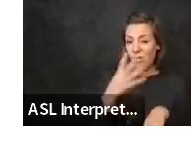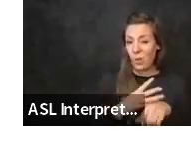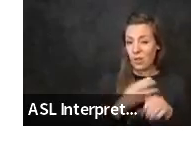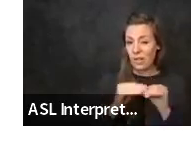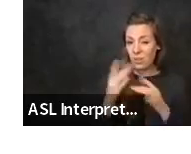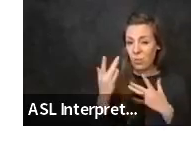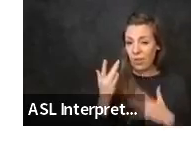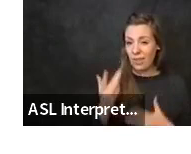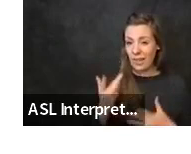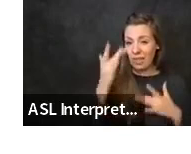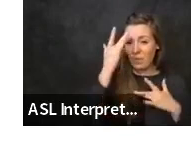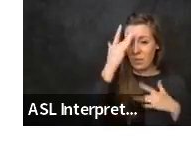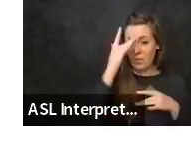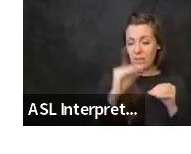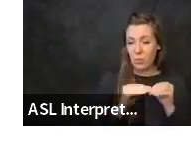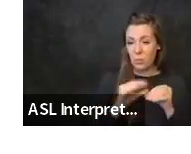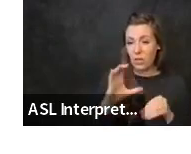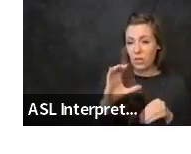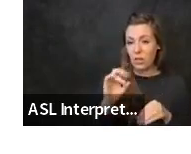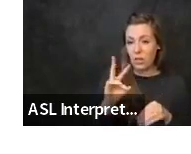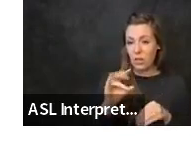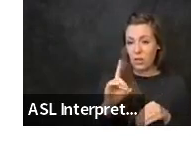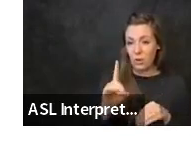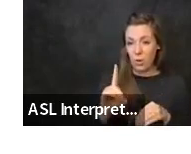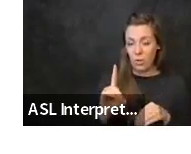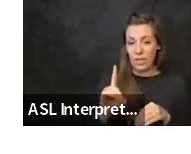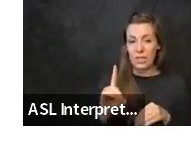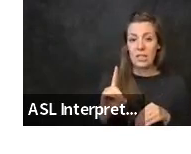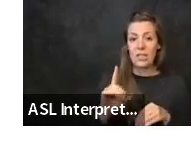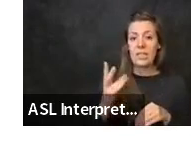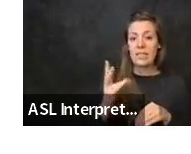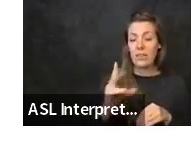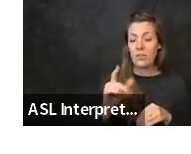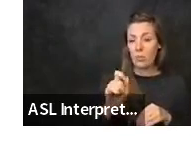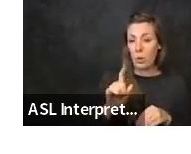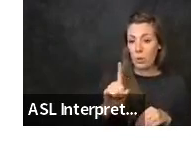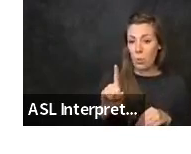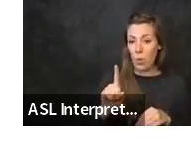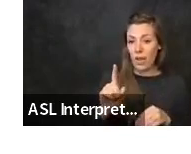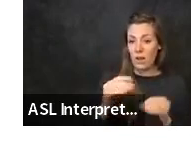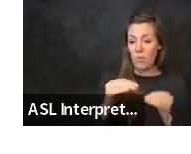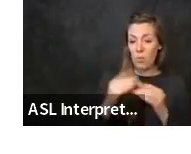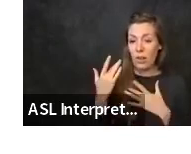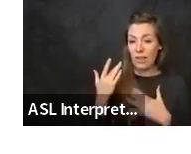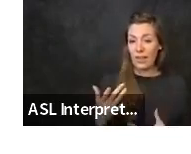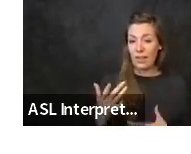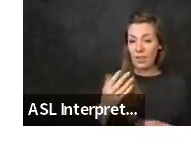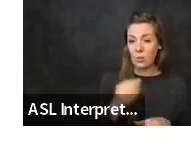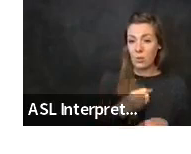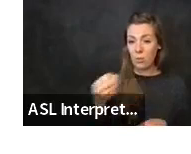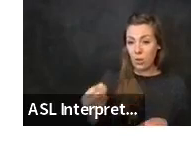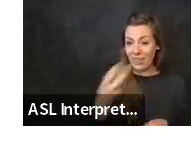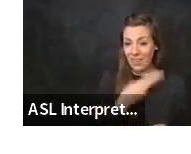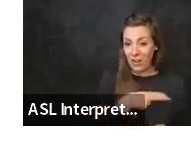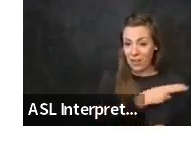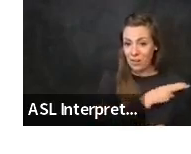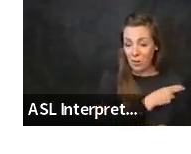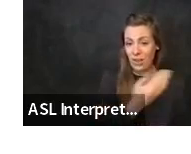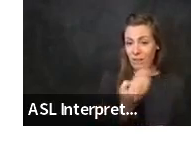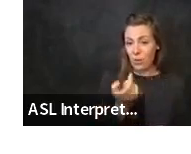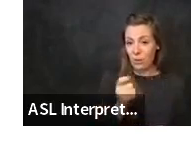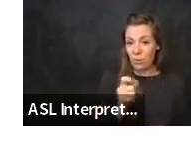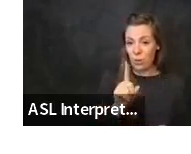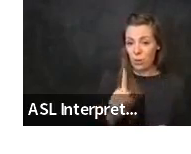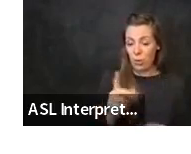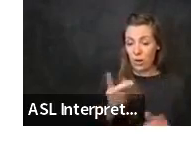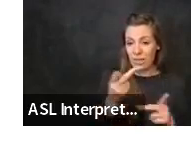to be infected with COVID-19, 17.1 times more likely to be hospitalized, and 14.1 times more likely